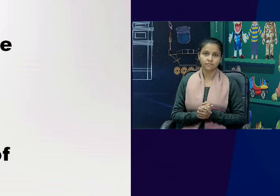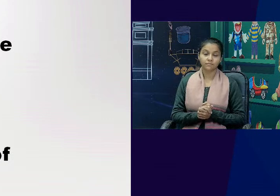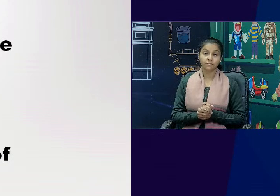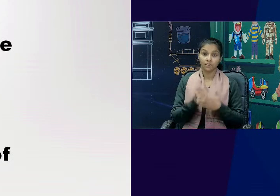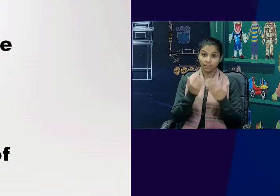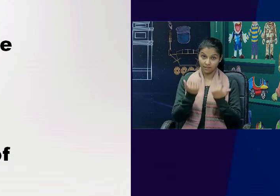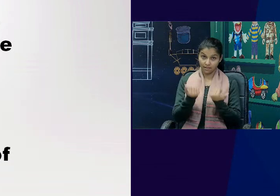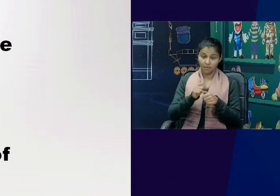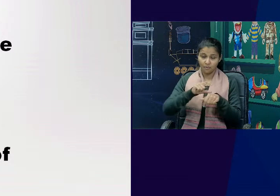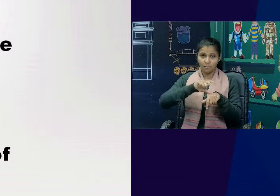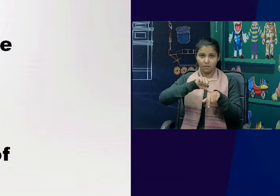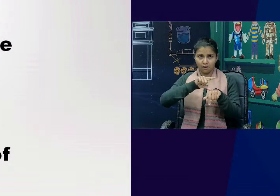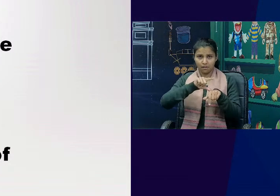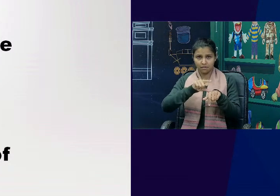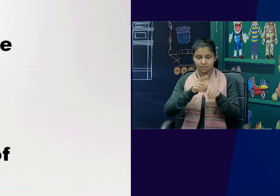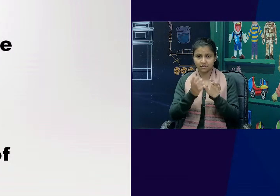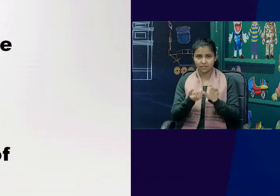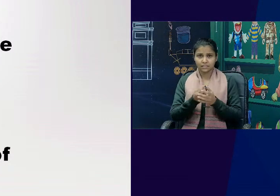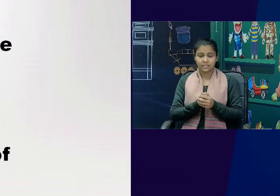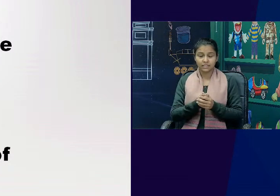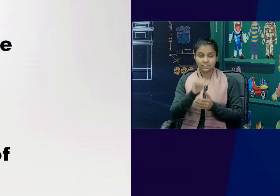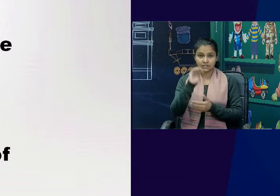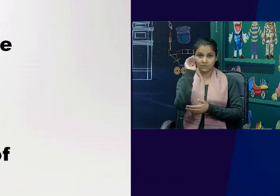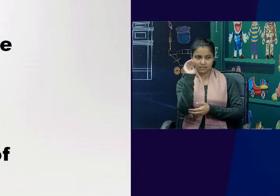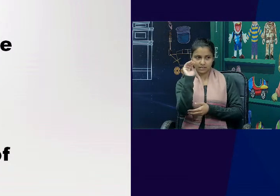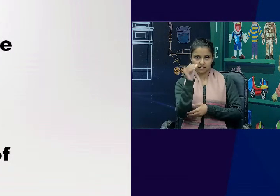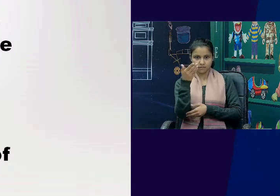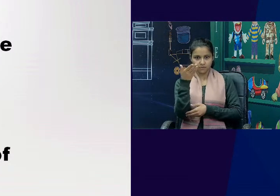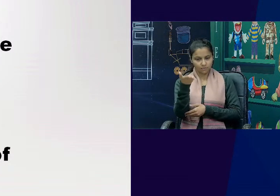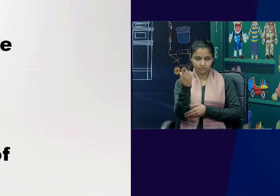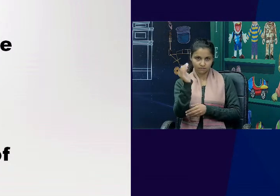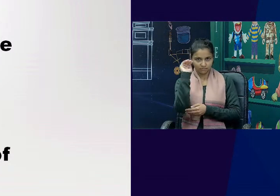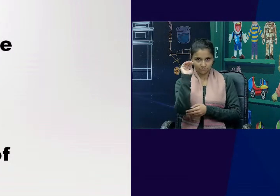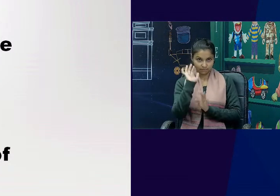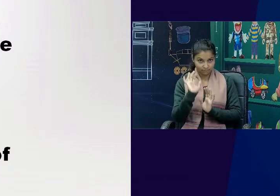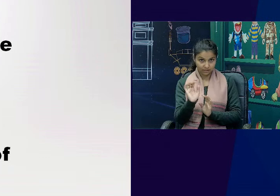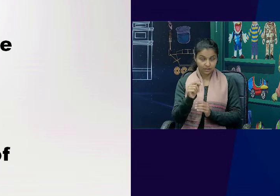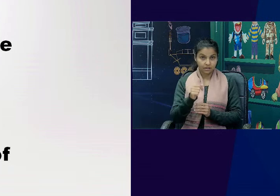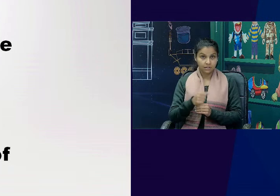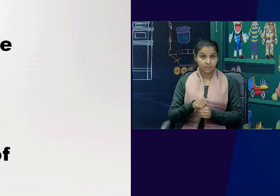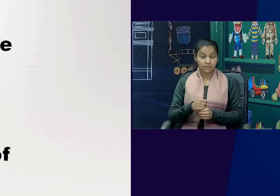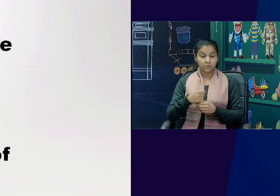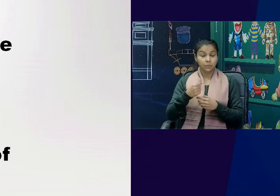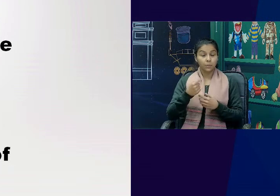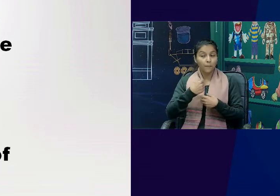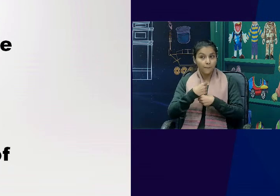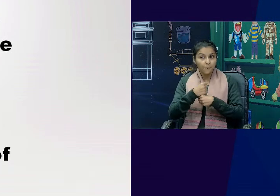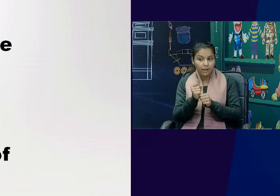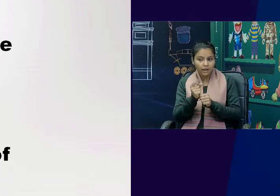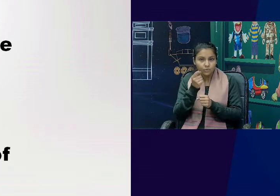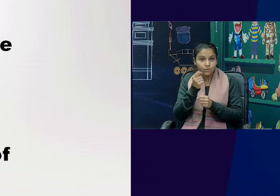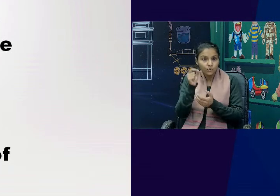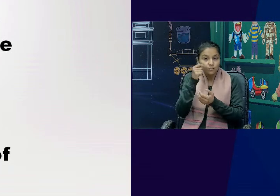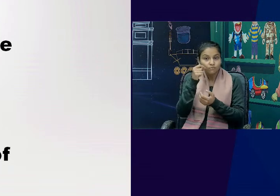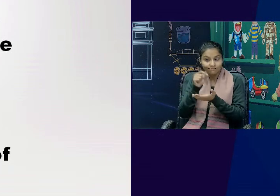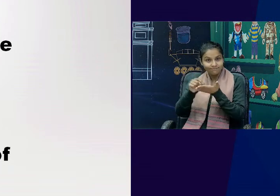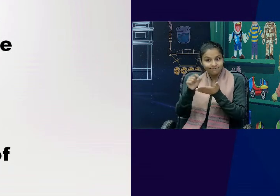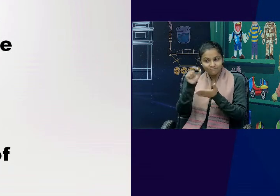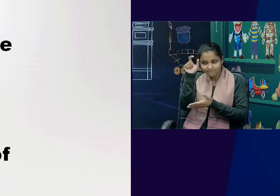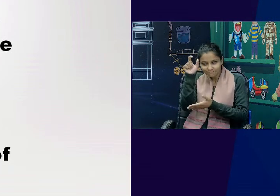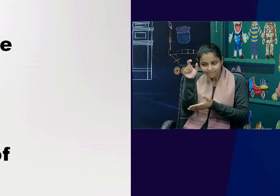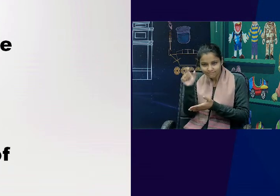later, when the snake was there, he made the writer realize that he had become so